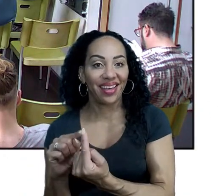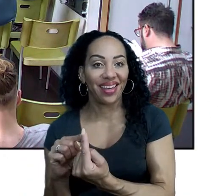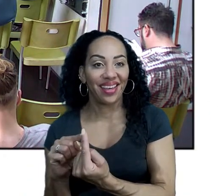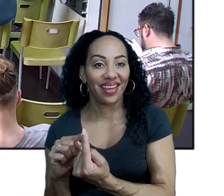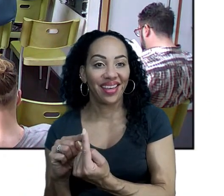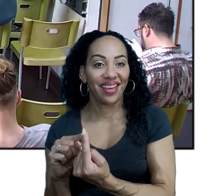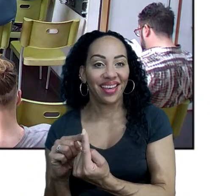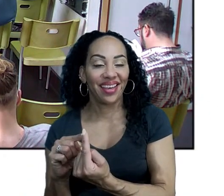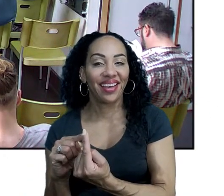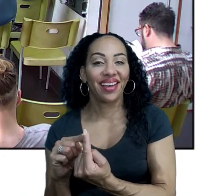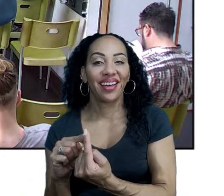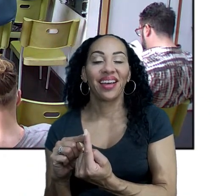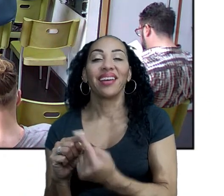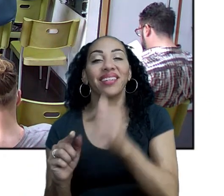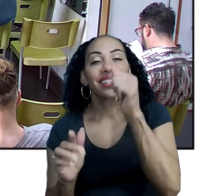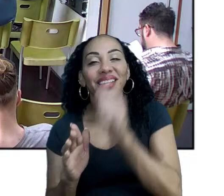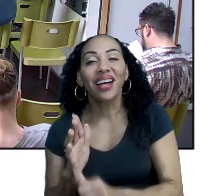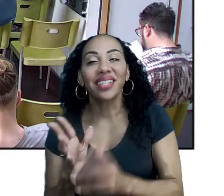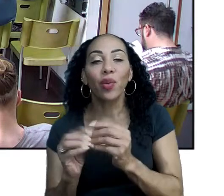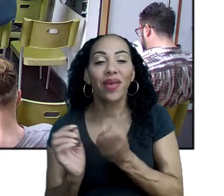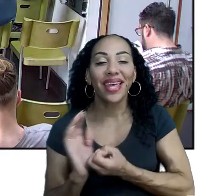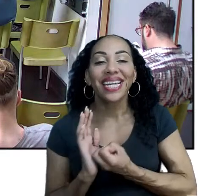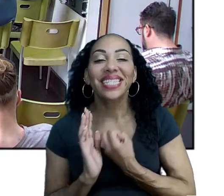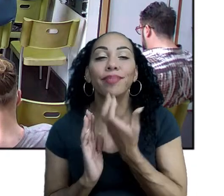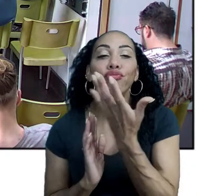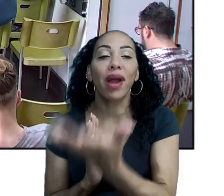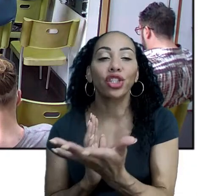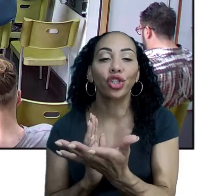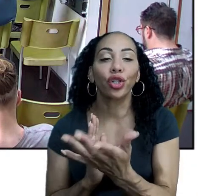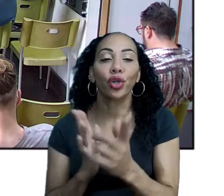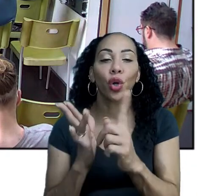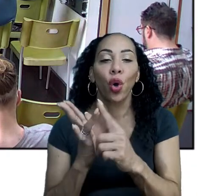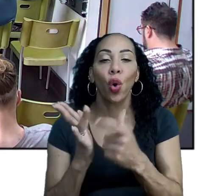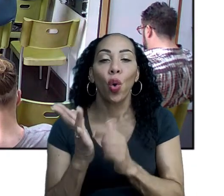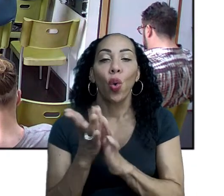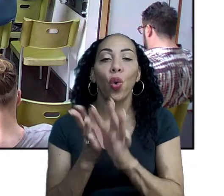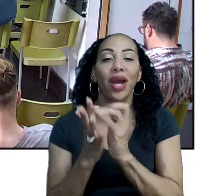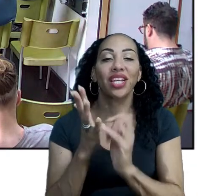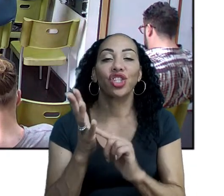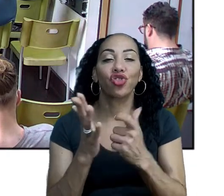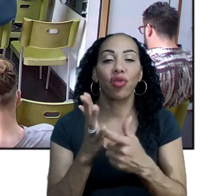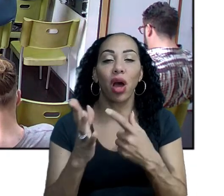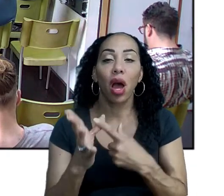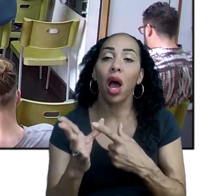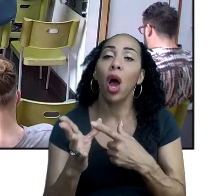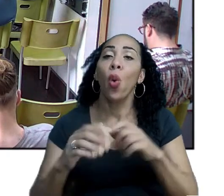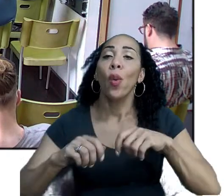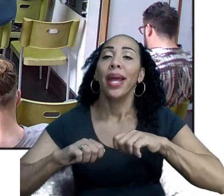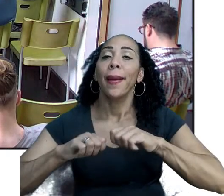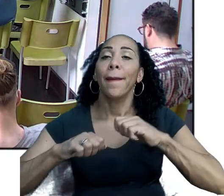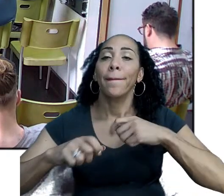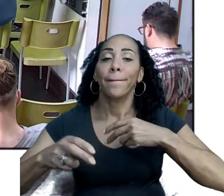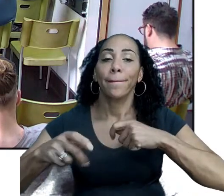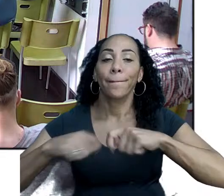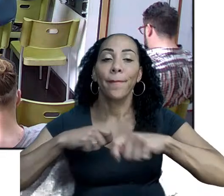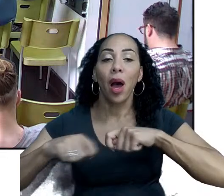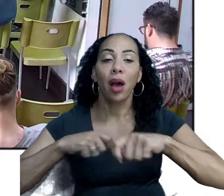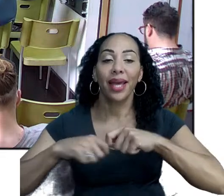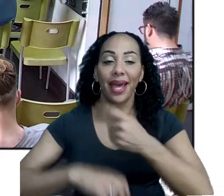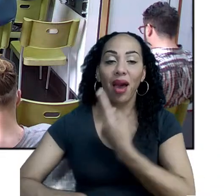Expression Orchestra and a little bit before that, we now market ourselves as a sound-based company, and we kind of have a much more strict thing of like,